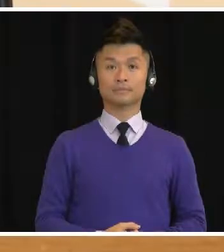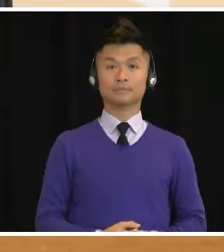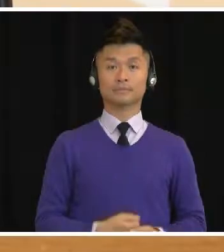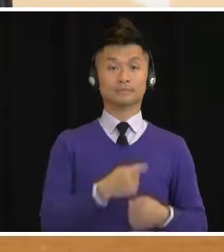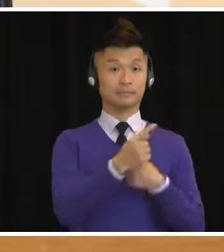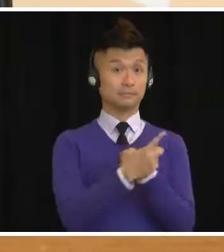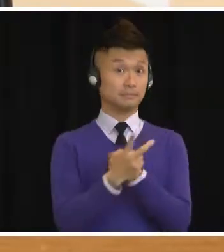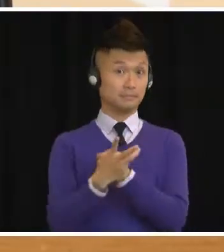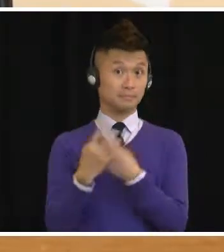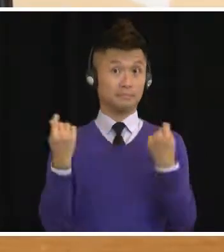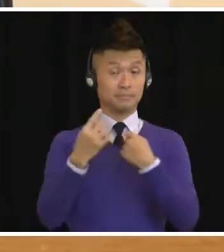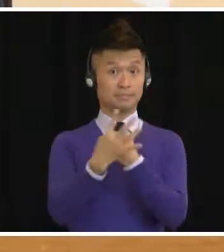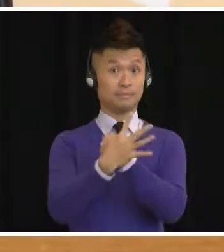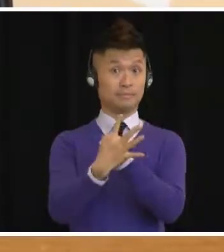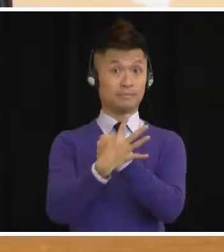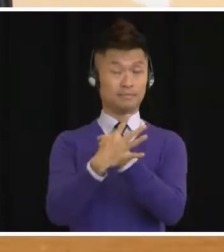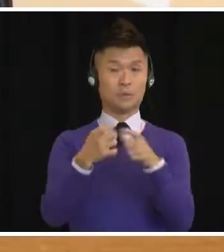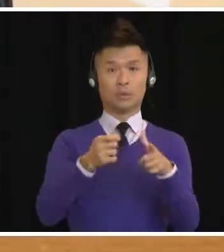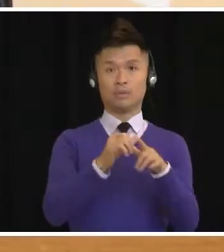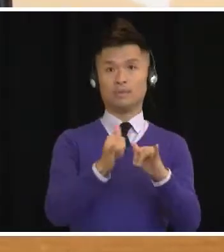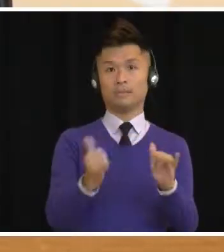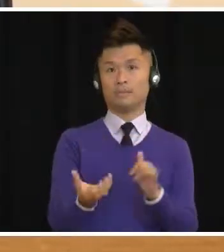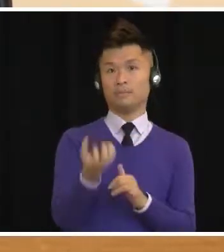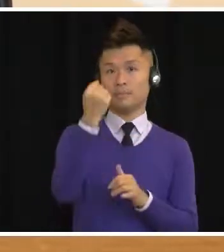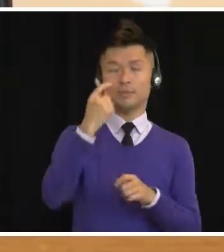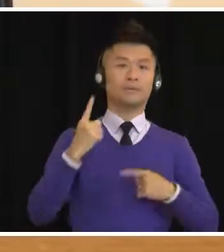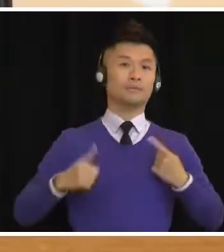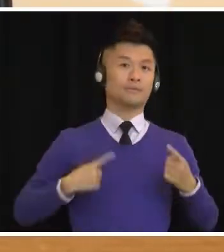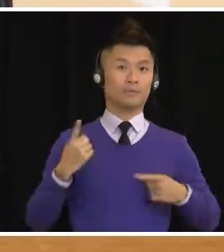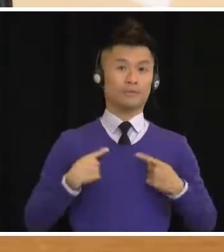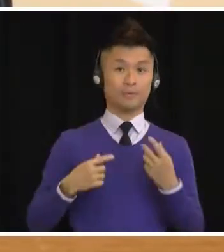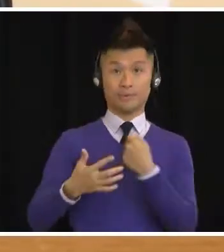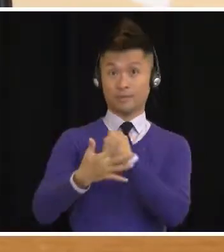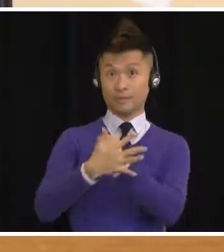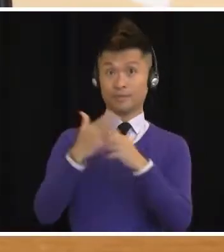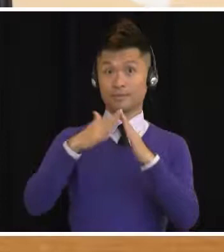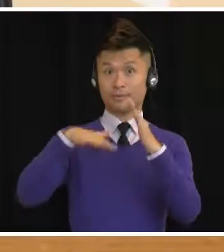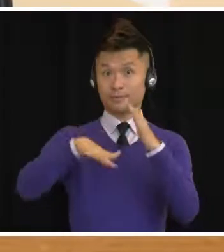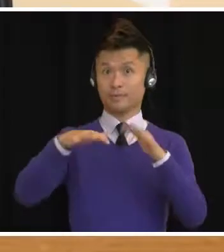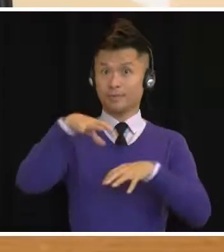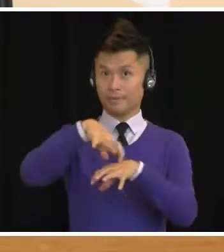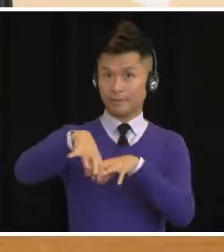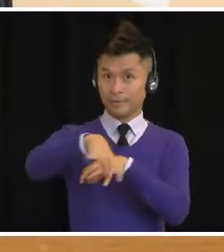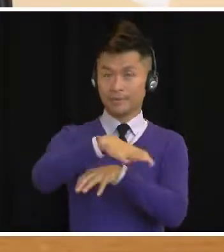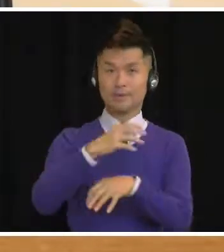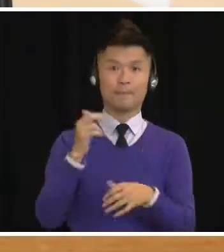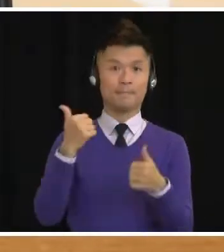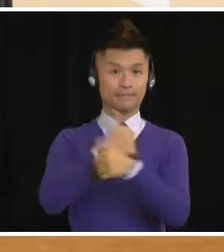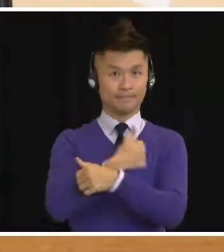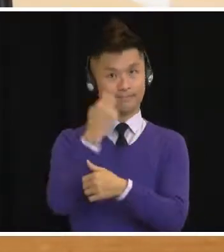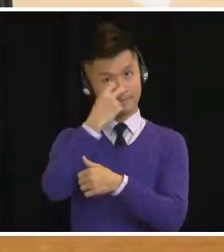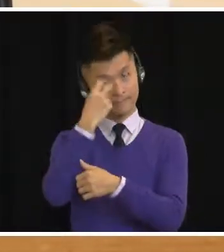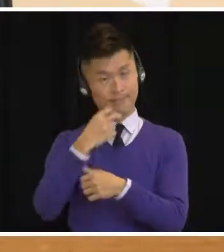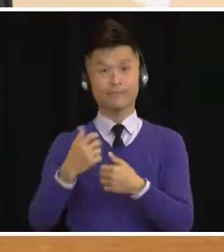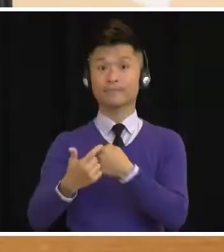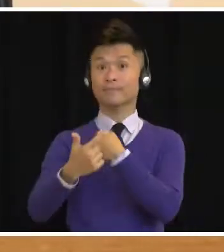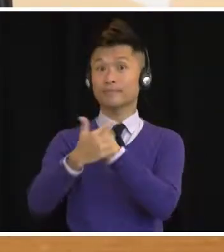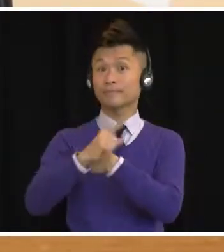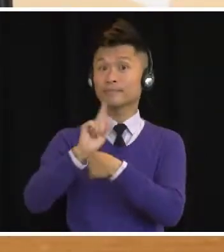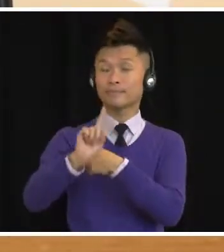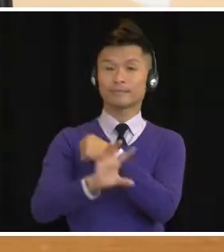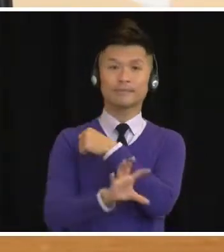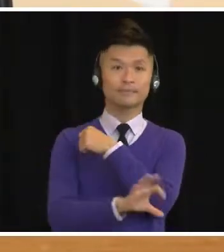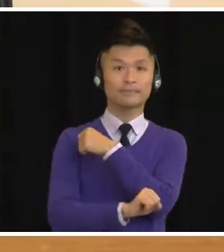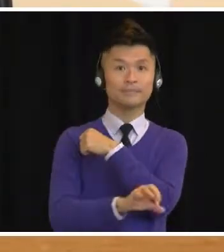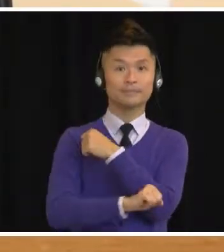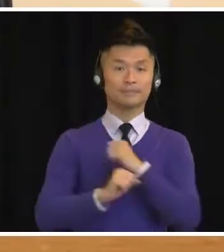So the order of this morning will be as follows, after also consultation with